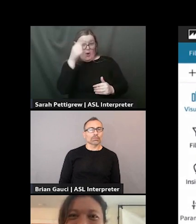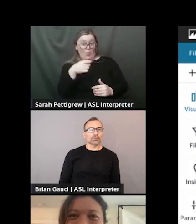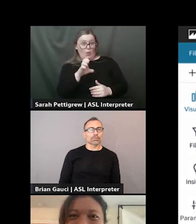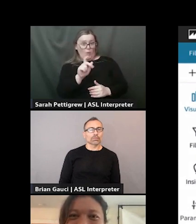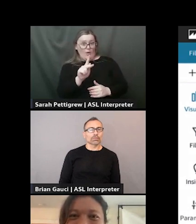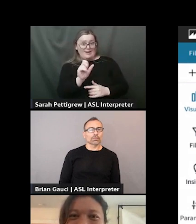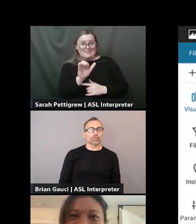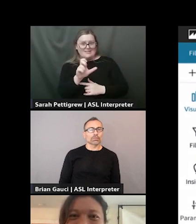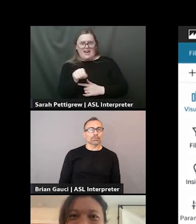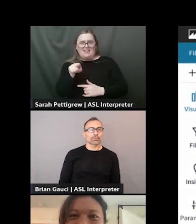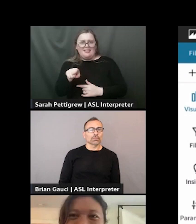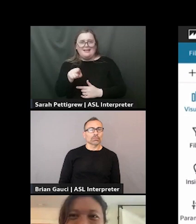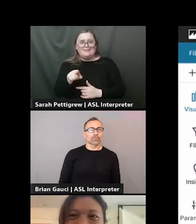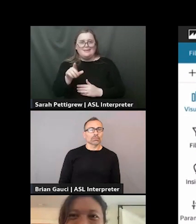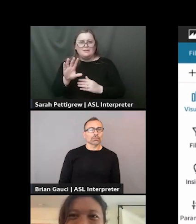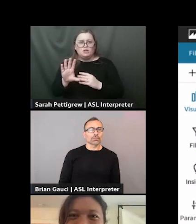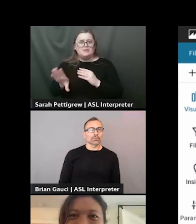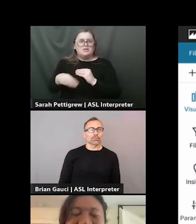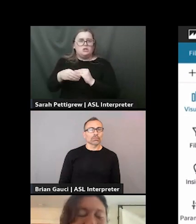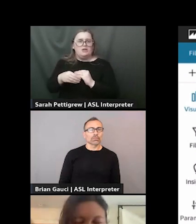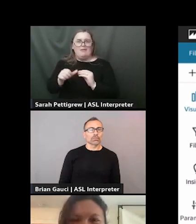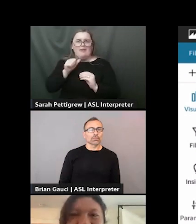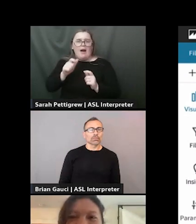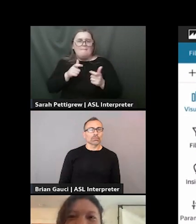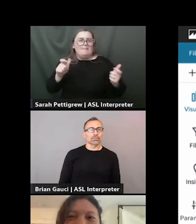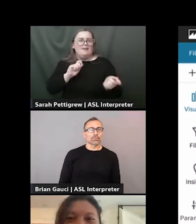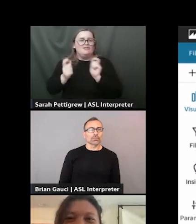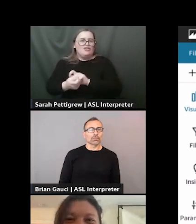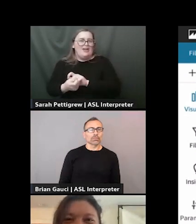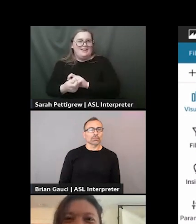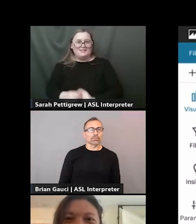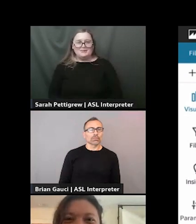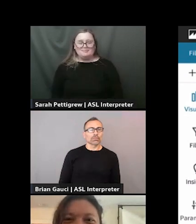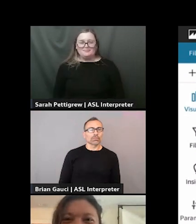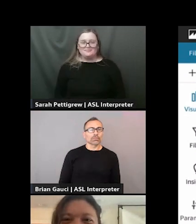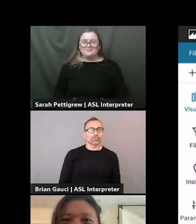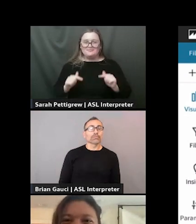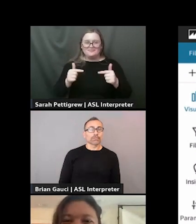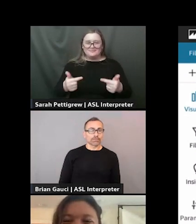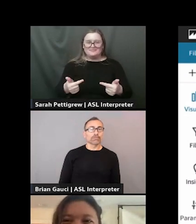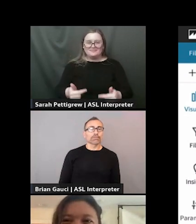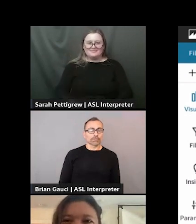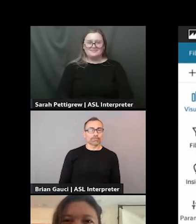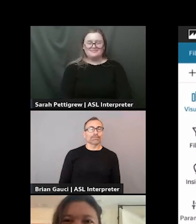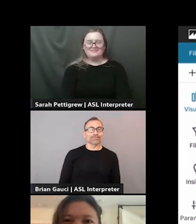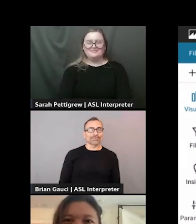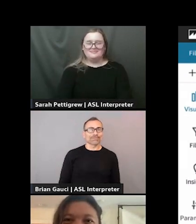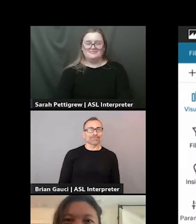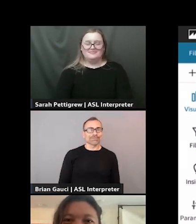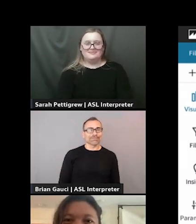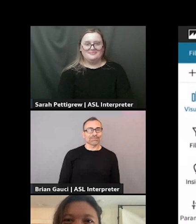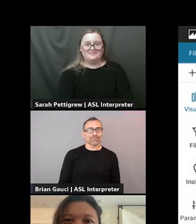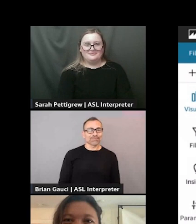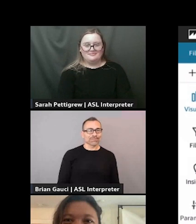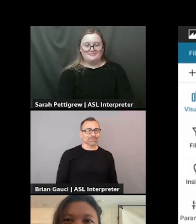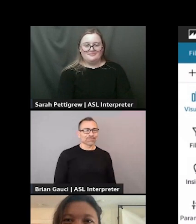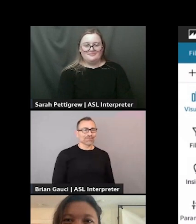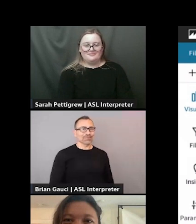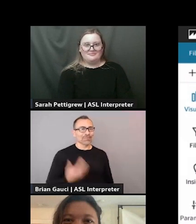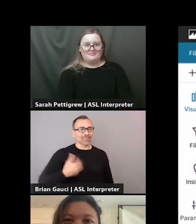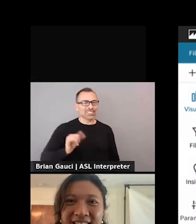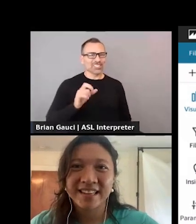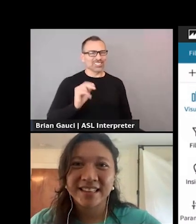super, that's changed. You're still That's a using the good same call product." out. Yeah, because I had the exact same question when we were getting ready for